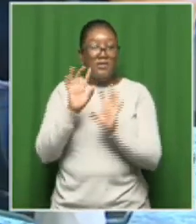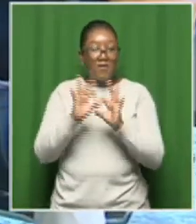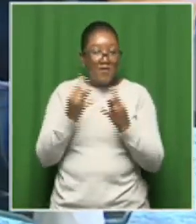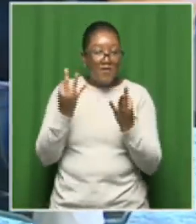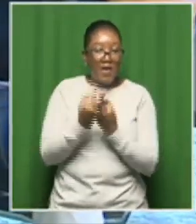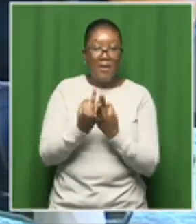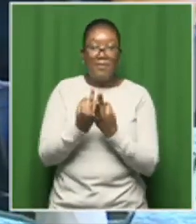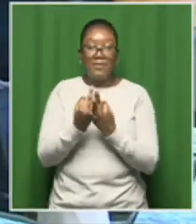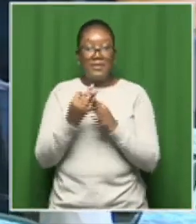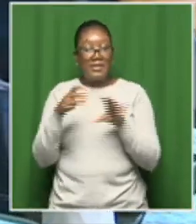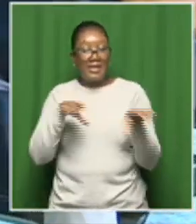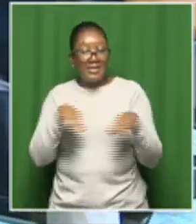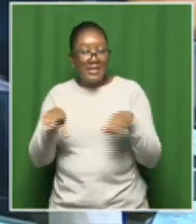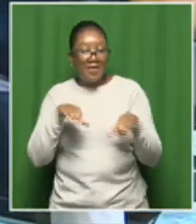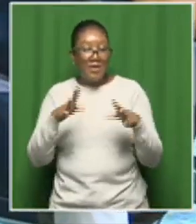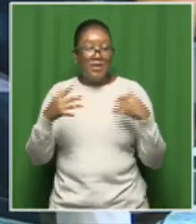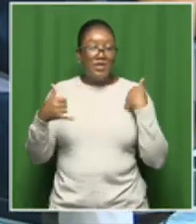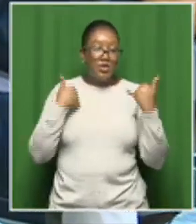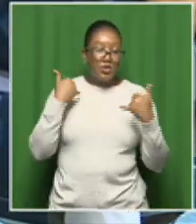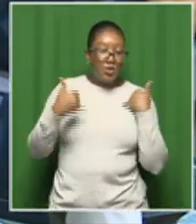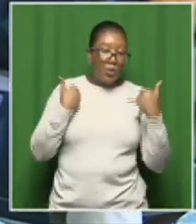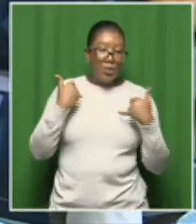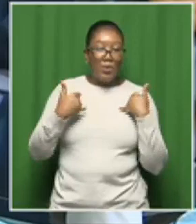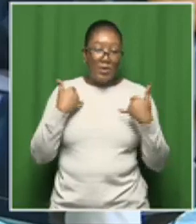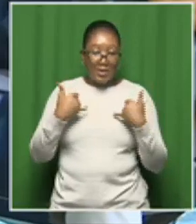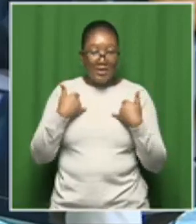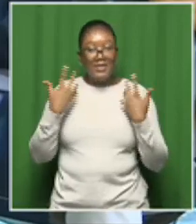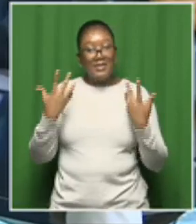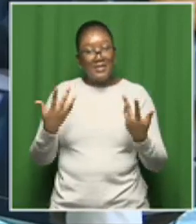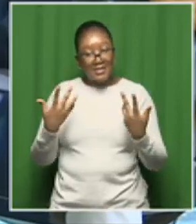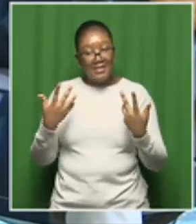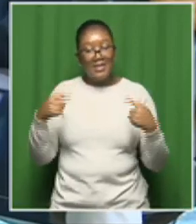family-orientated activities that we can all enjoy. And this